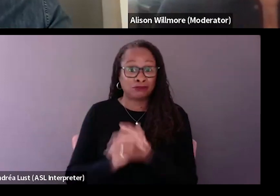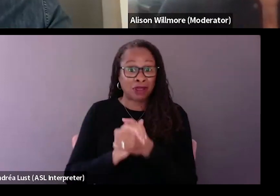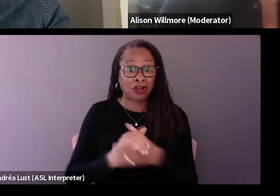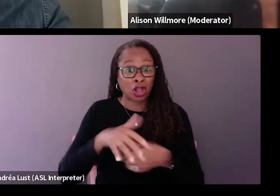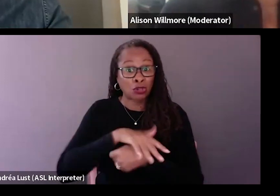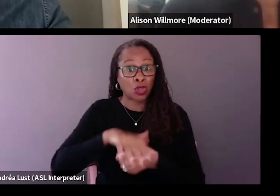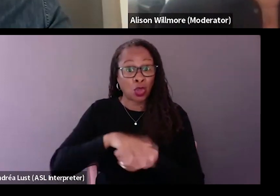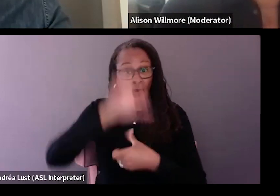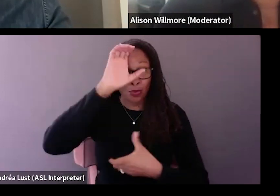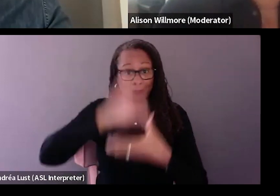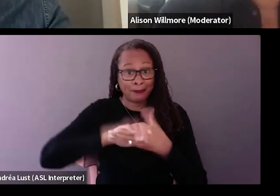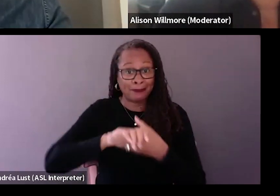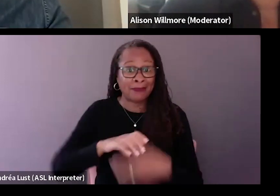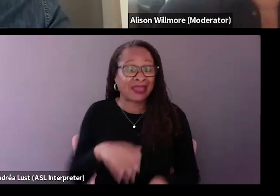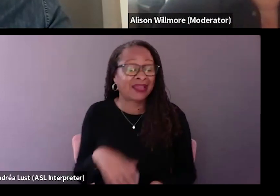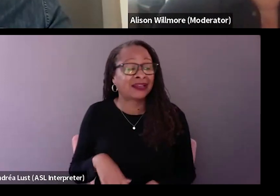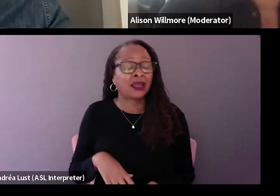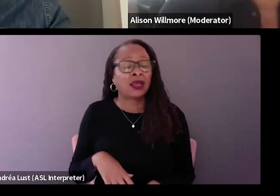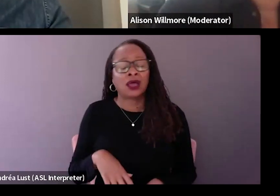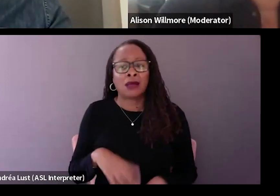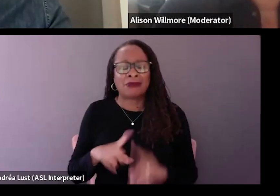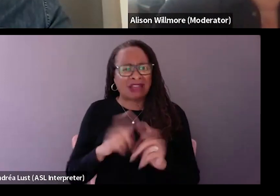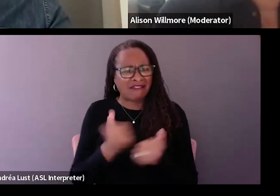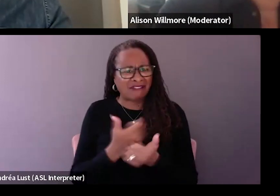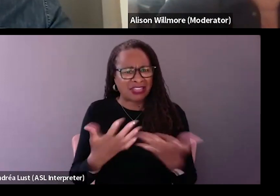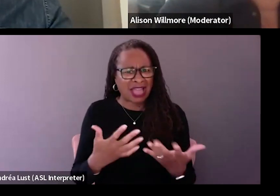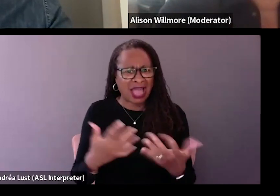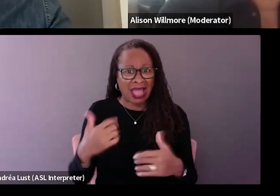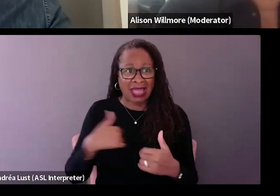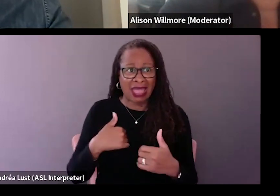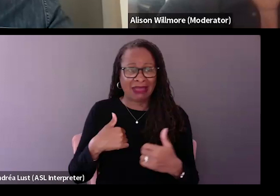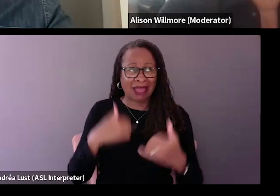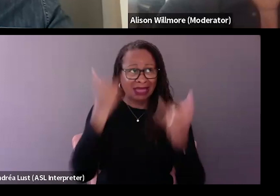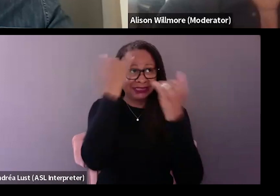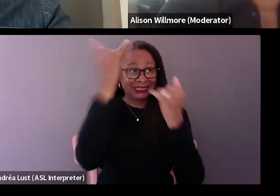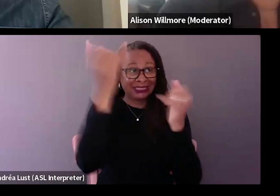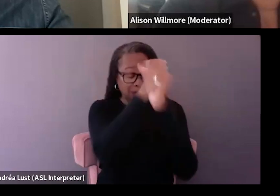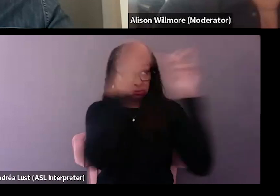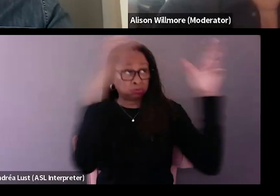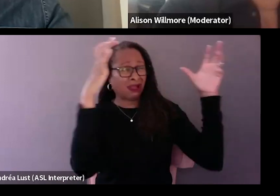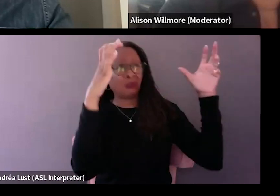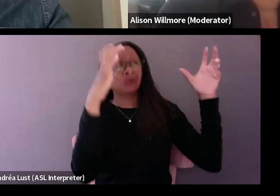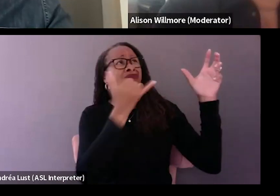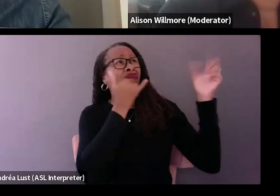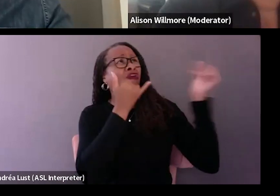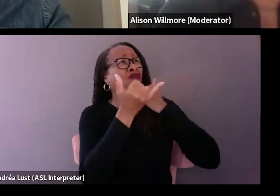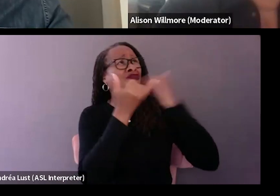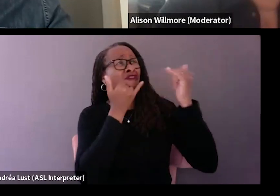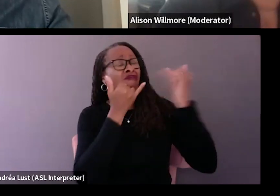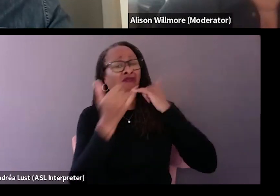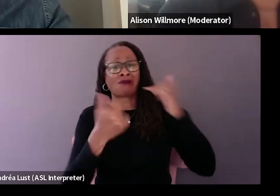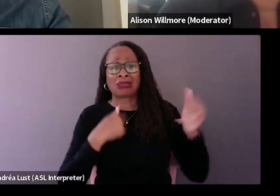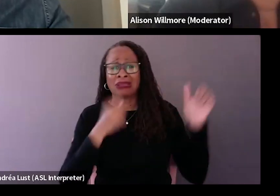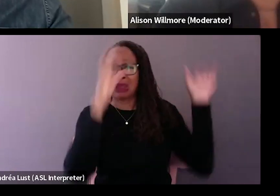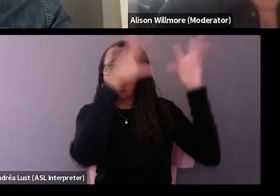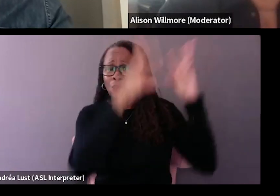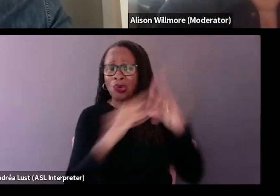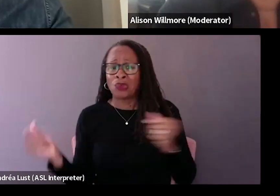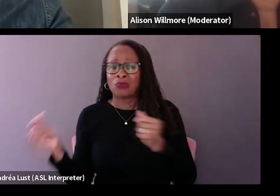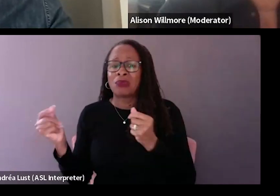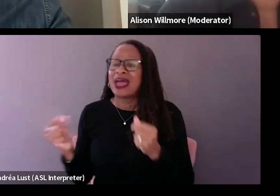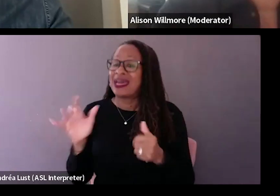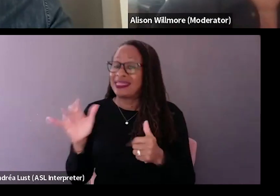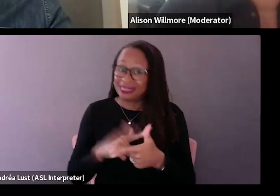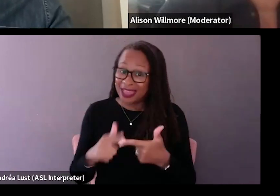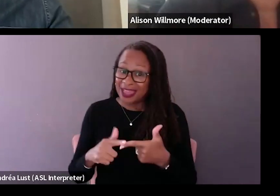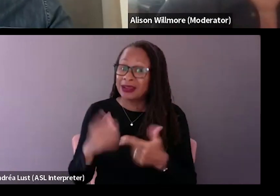was just chiseling away at all of these preconceived notions. And he talked me into having a Zoom conversation with her. So